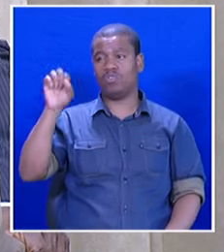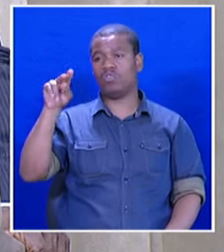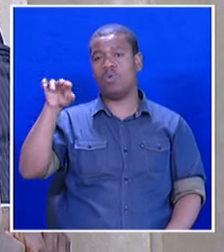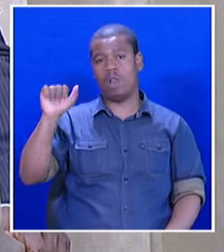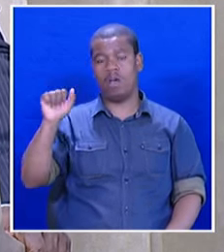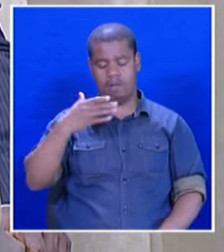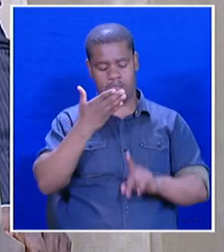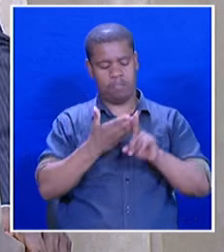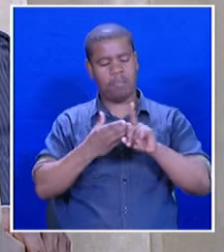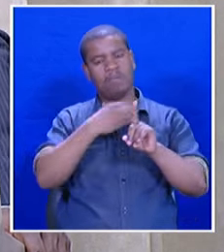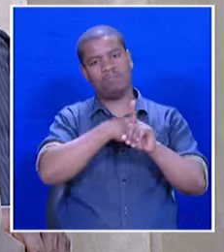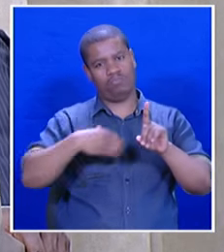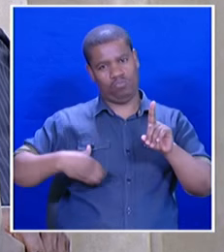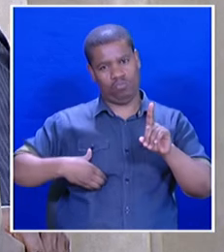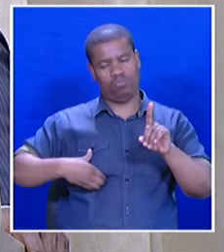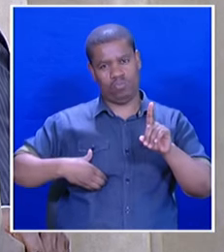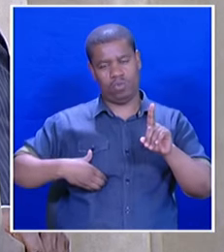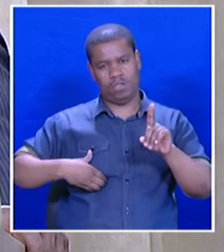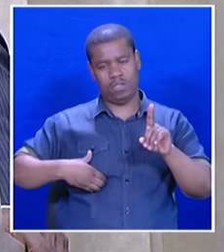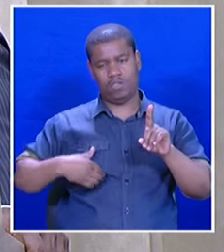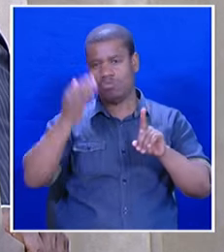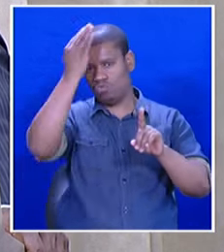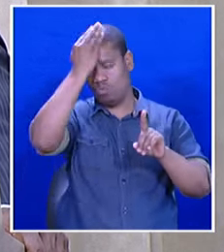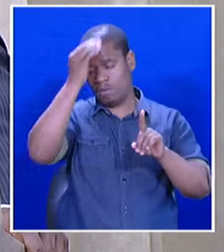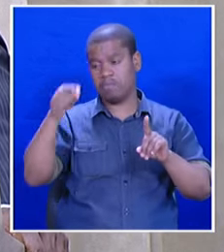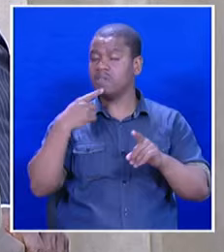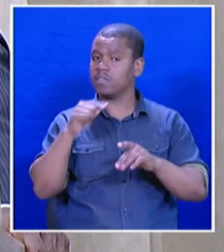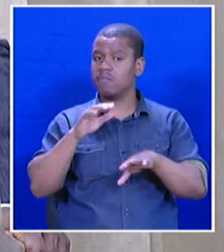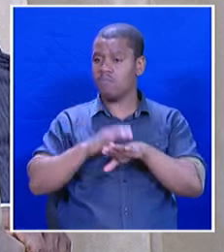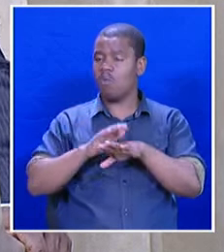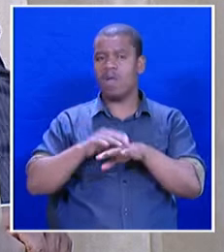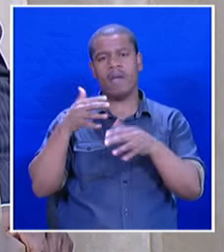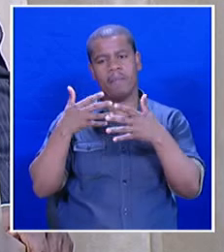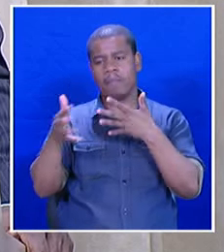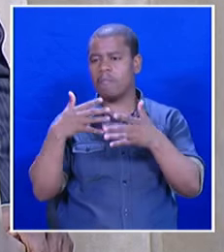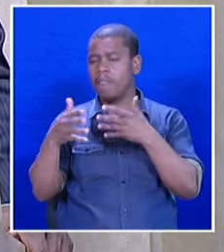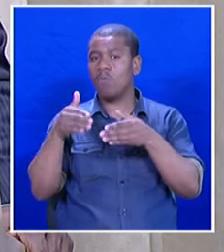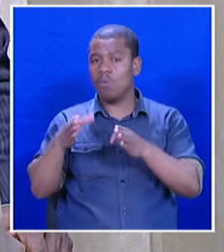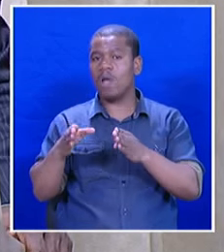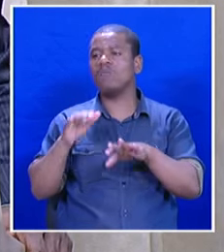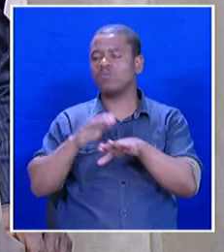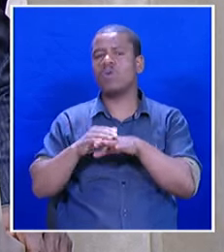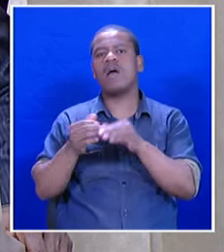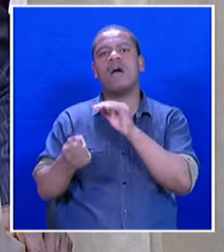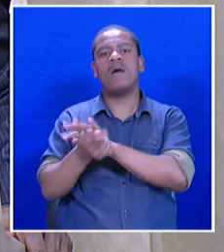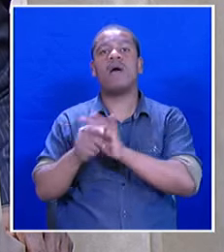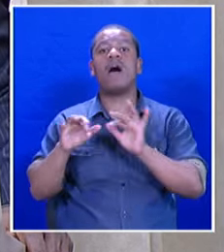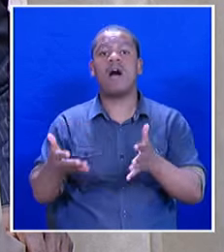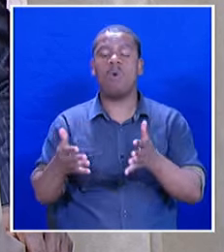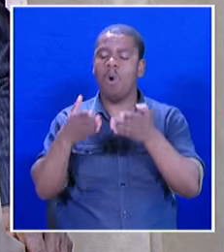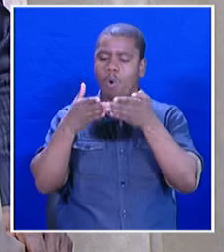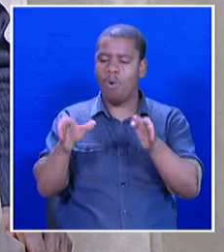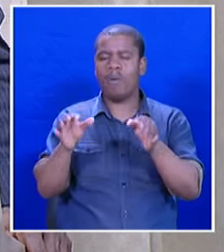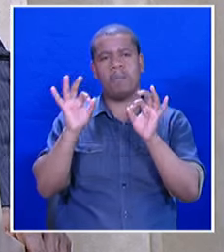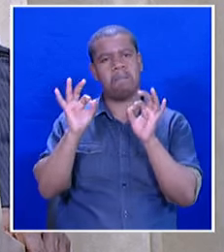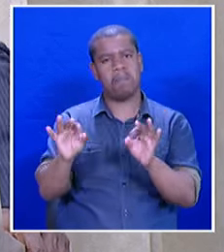procurement of nuclear energy will be done in an open and transparent manner. As